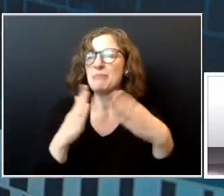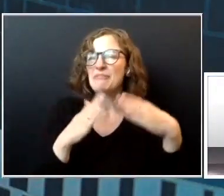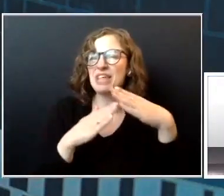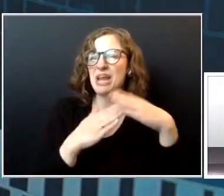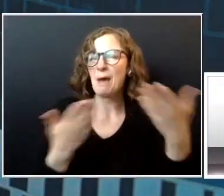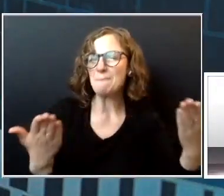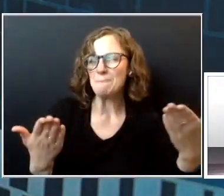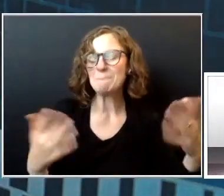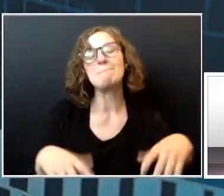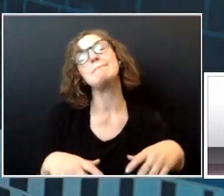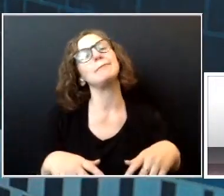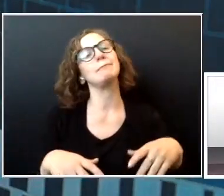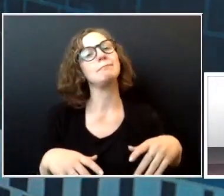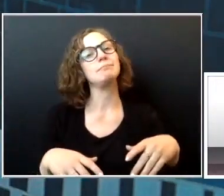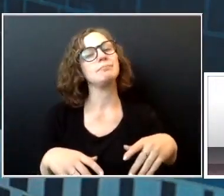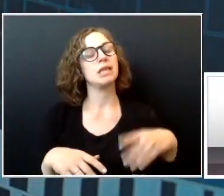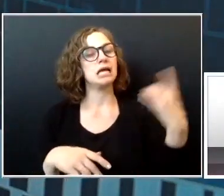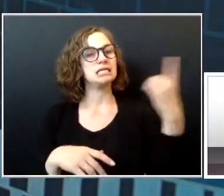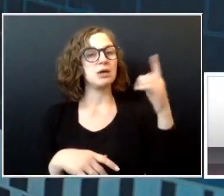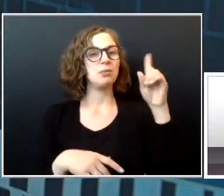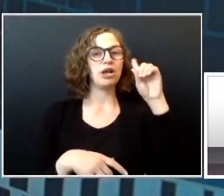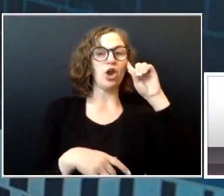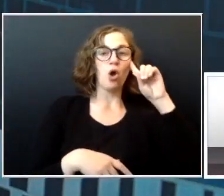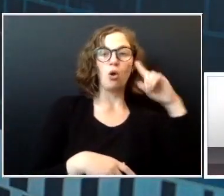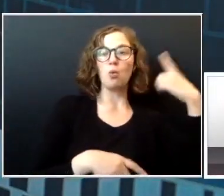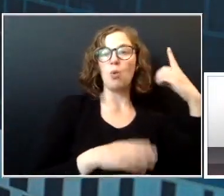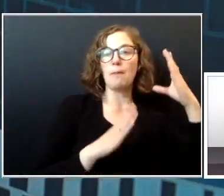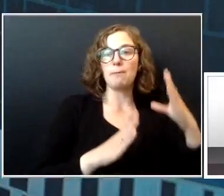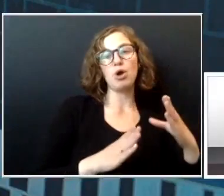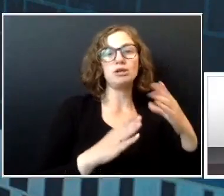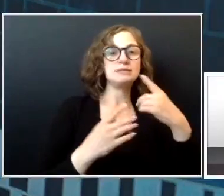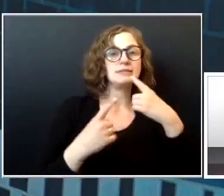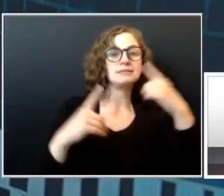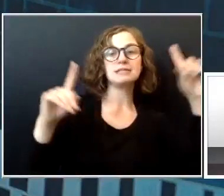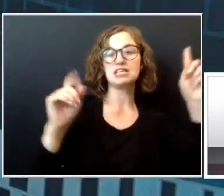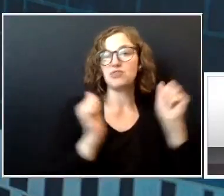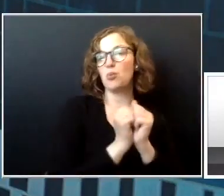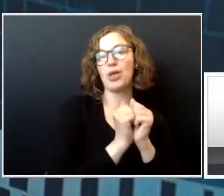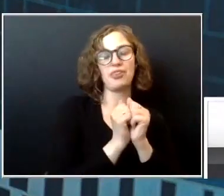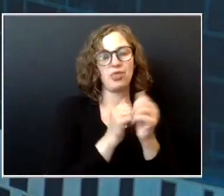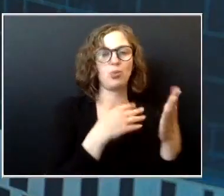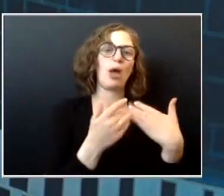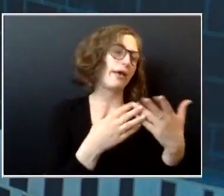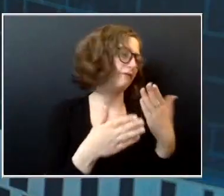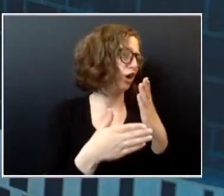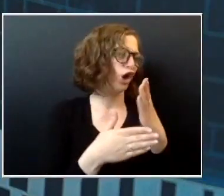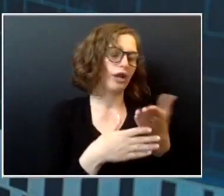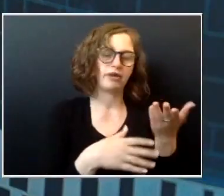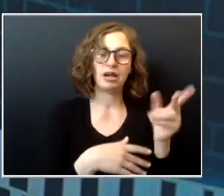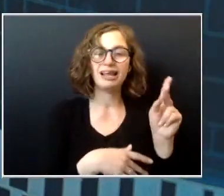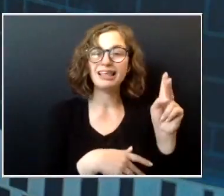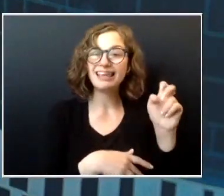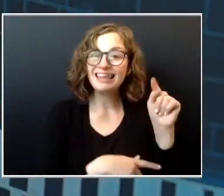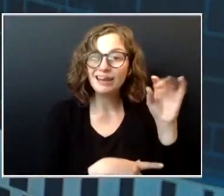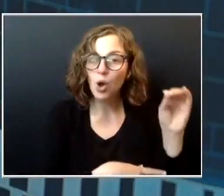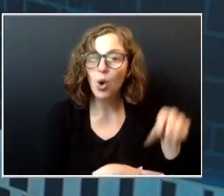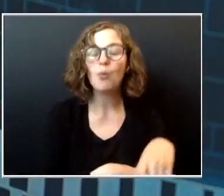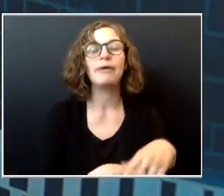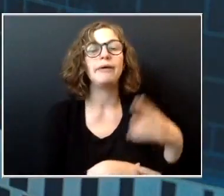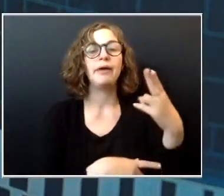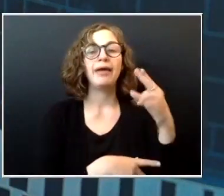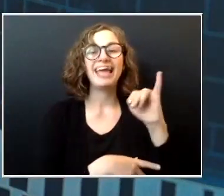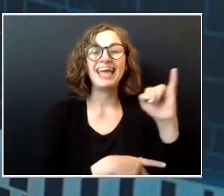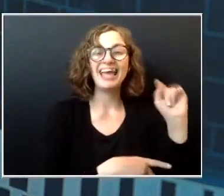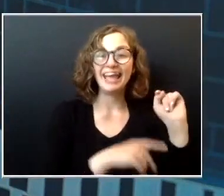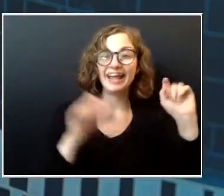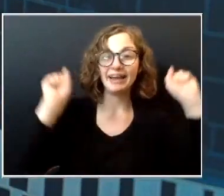hears that another person was successful with, X intervention, whether it's, keto, high intensity interval training, et cetera, that